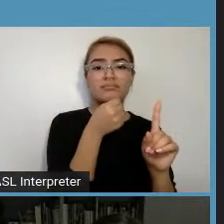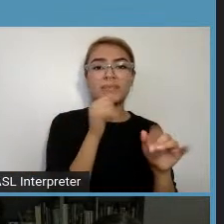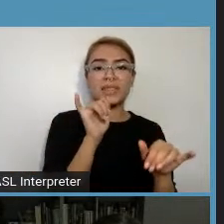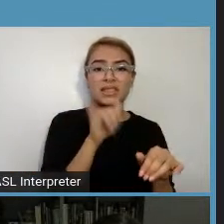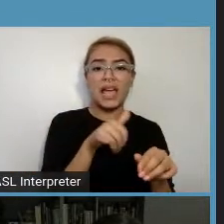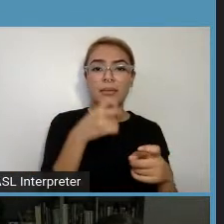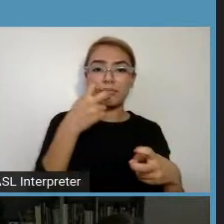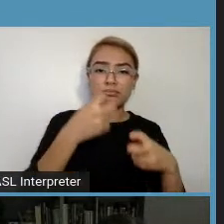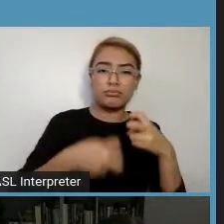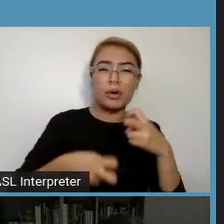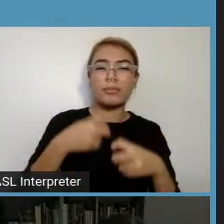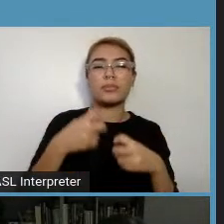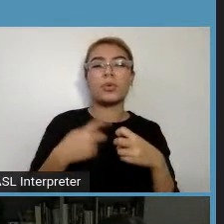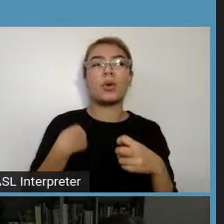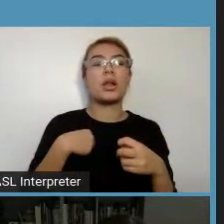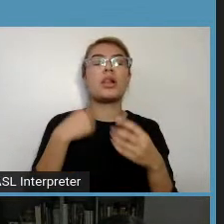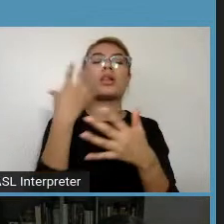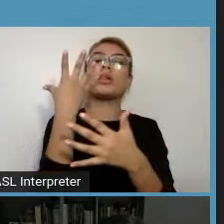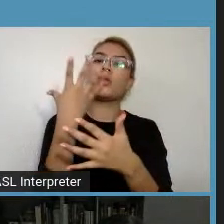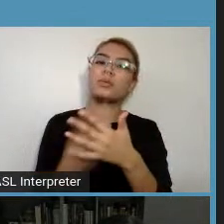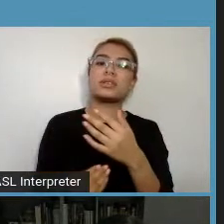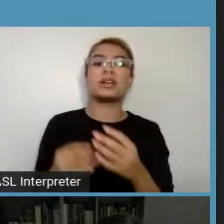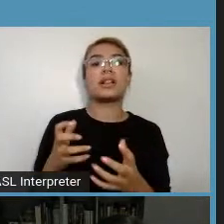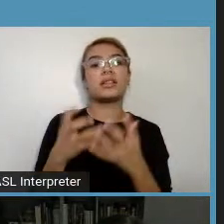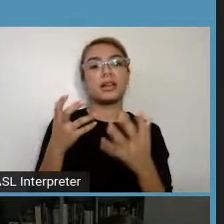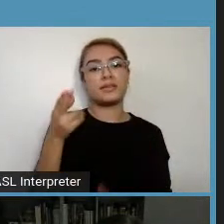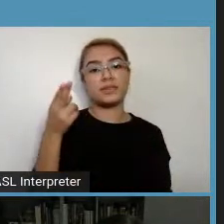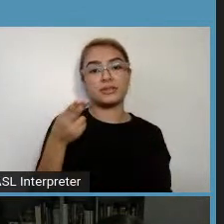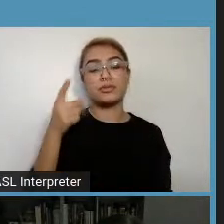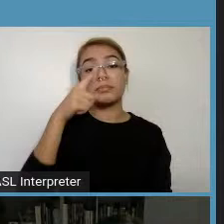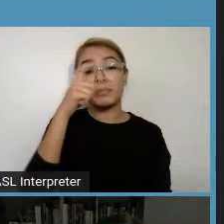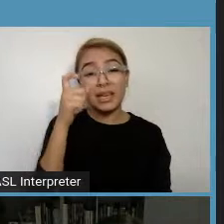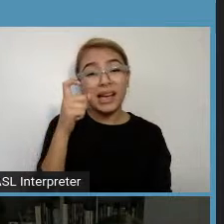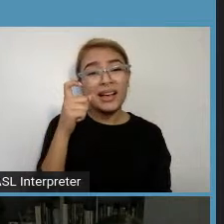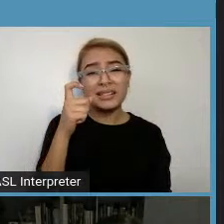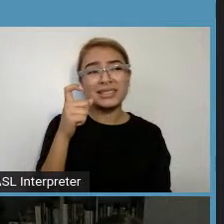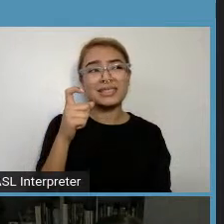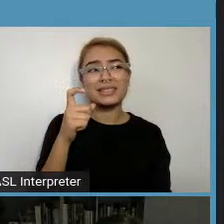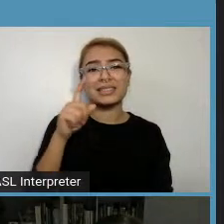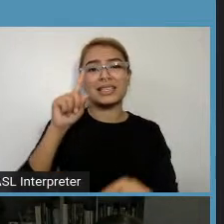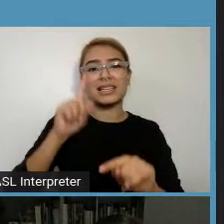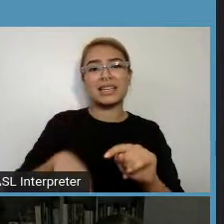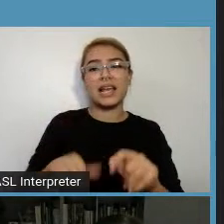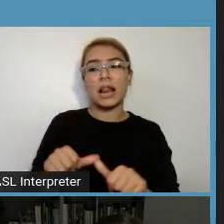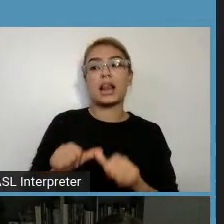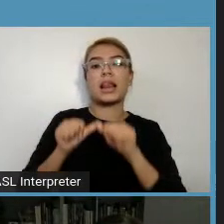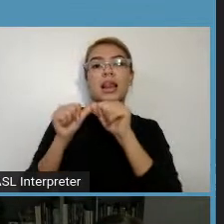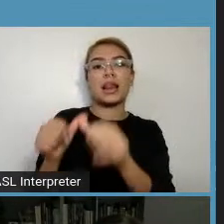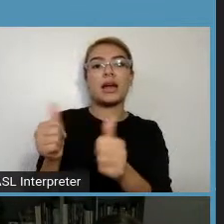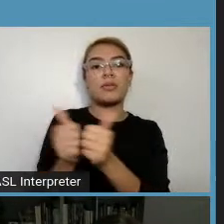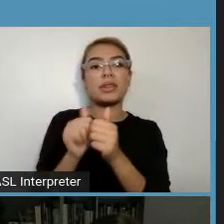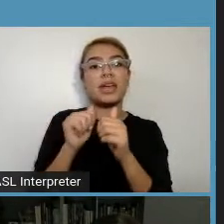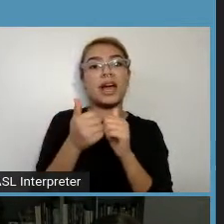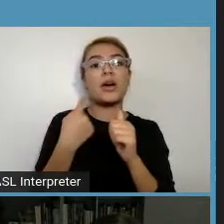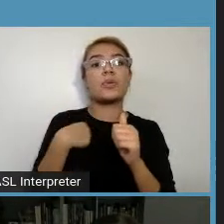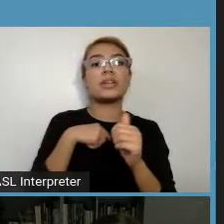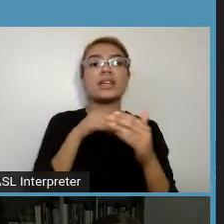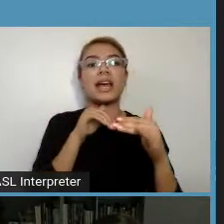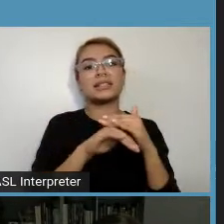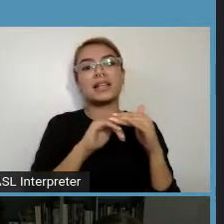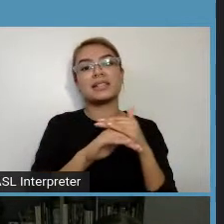We're losing so much of history because it has not kept up with how we access